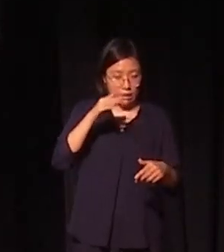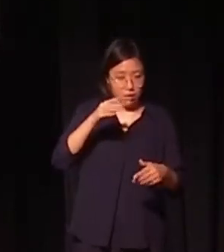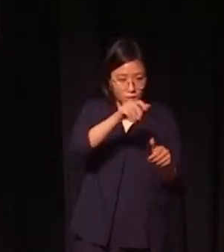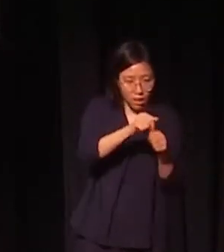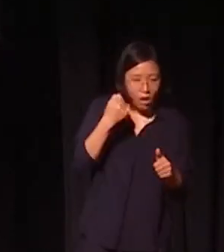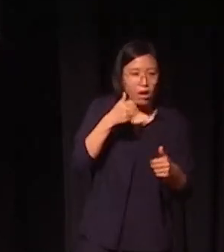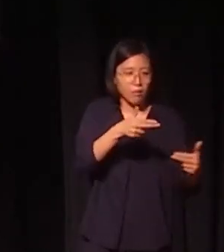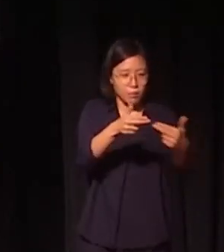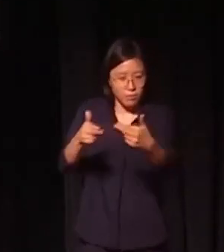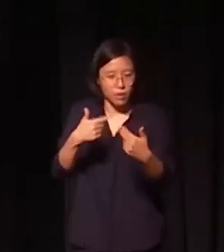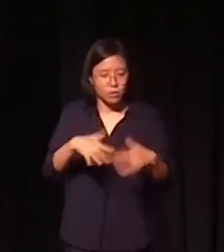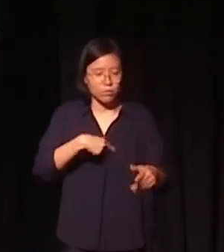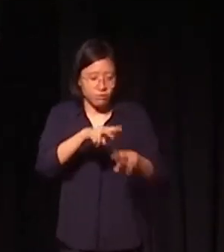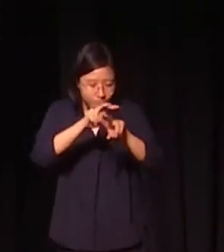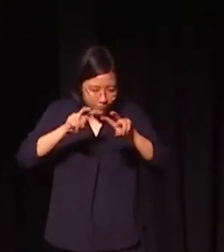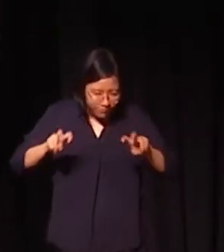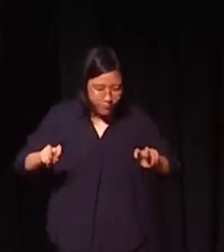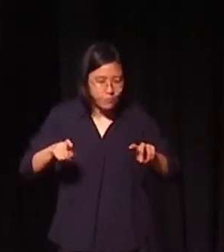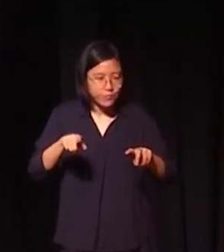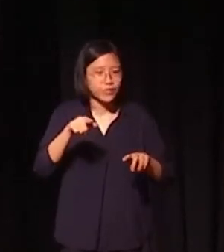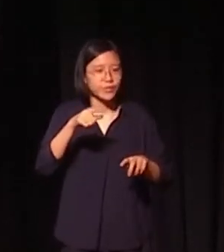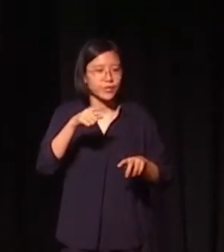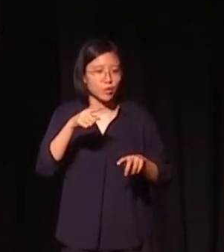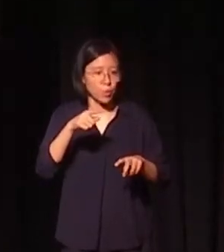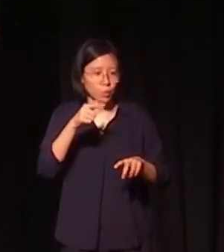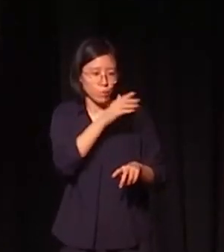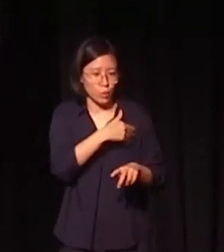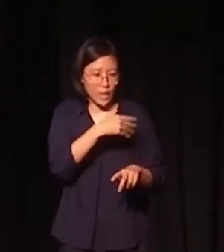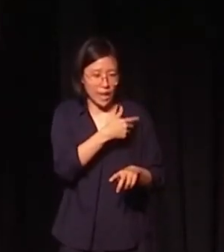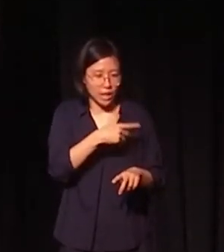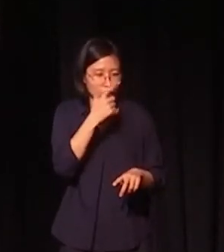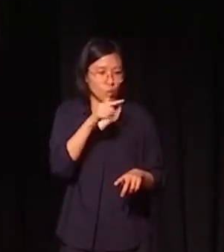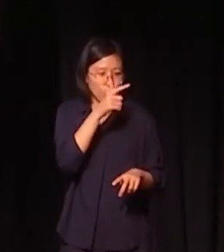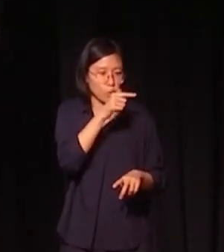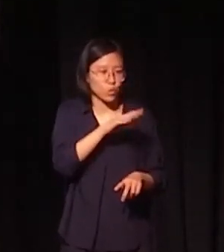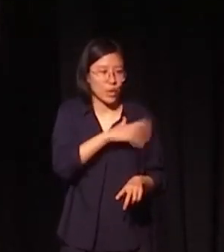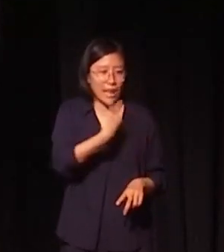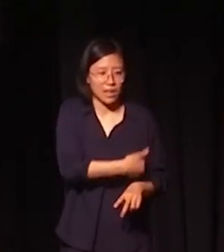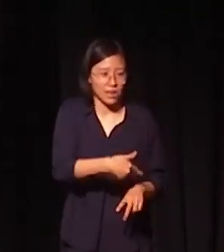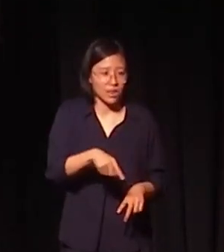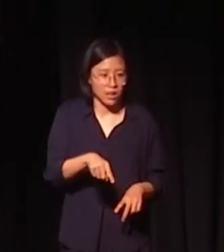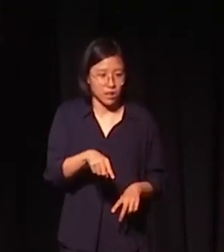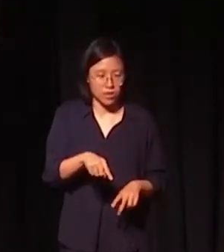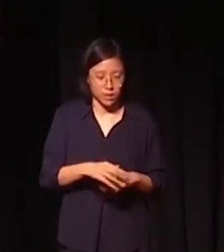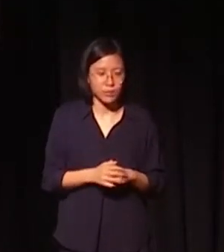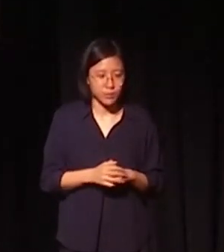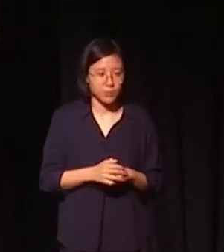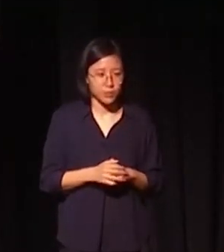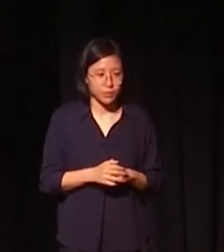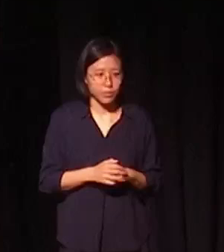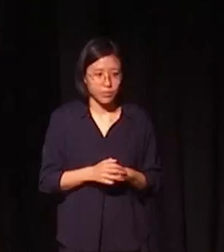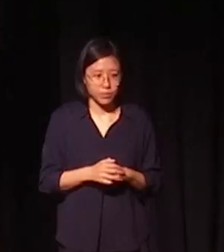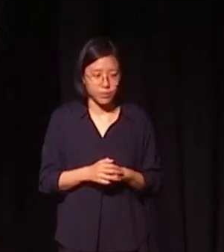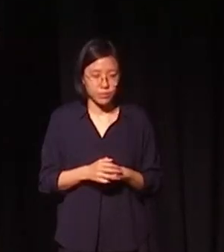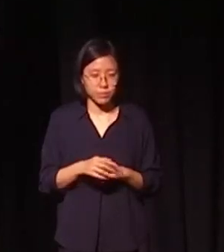I relocated to Scotland, has been a really critical partner in all the research I've done in the justice area. We've looked